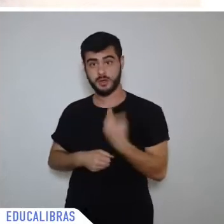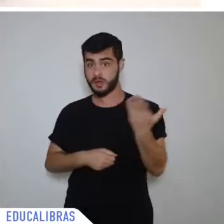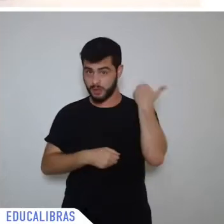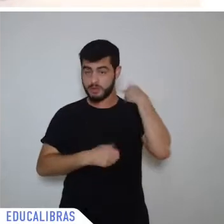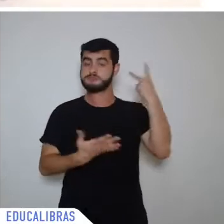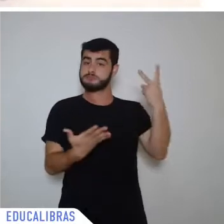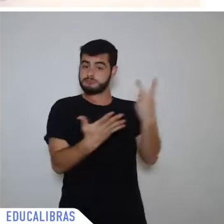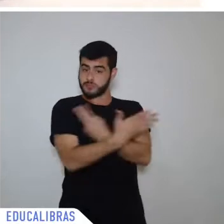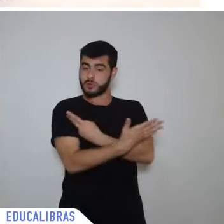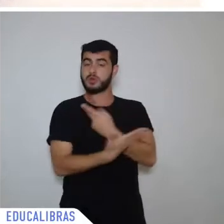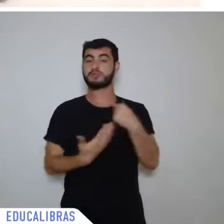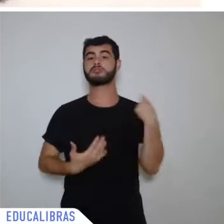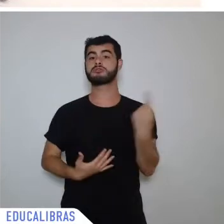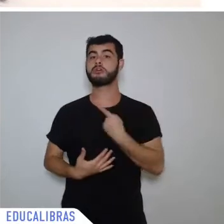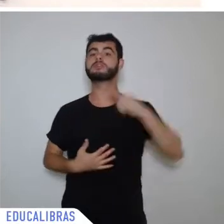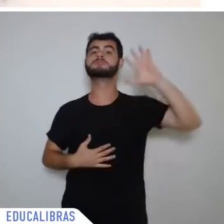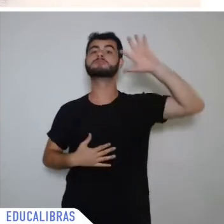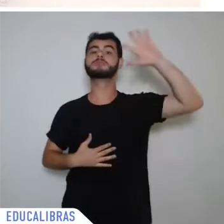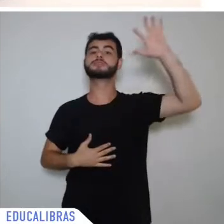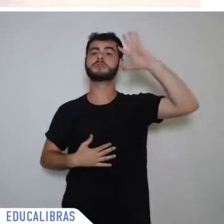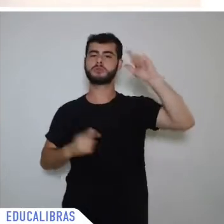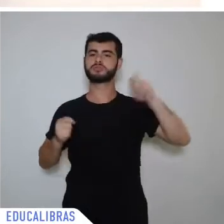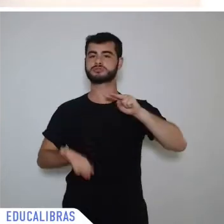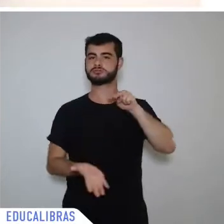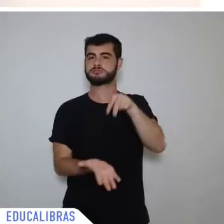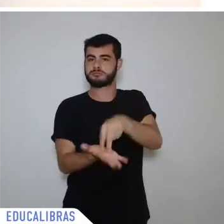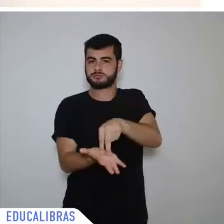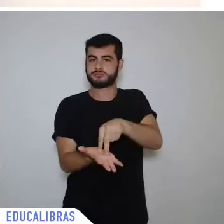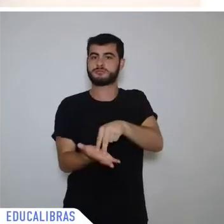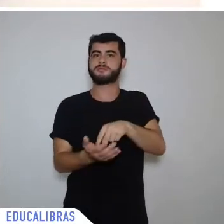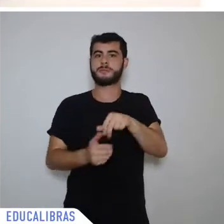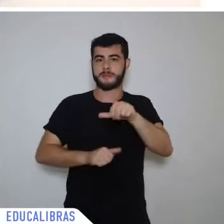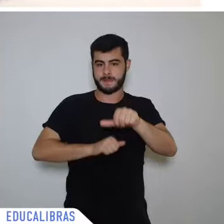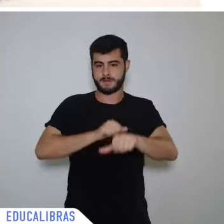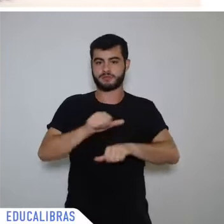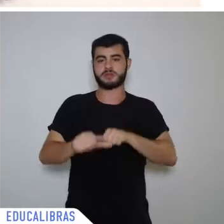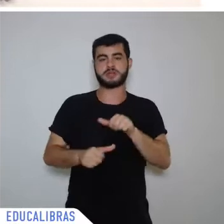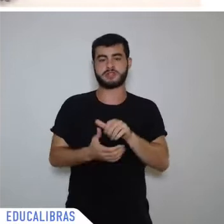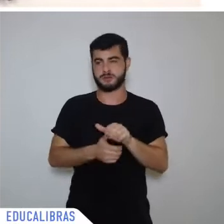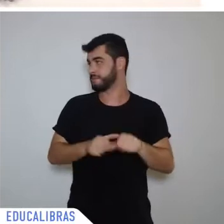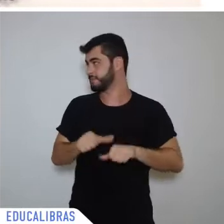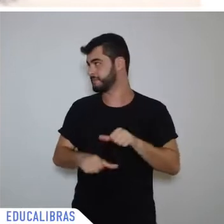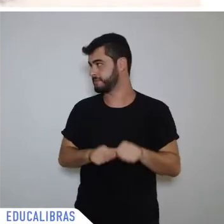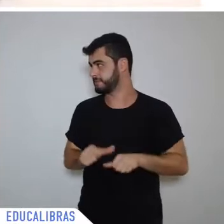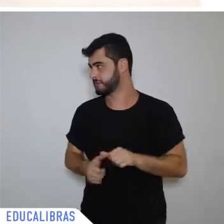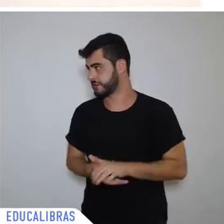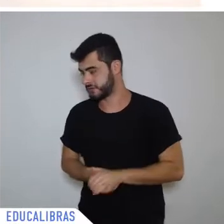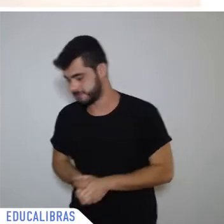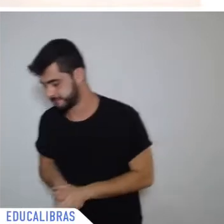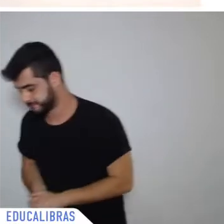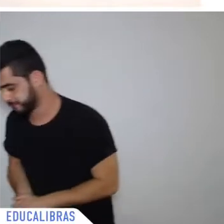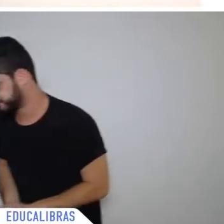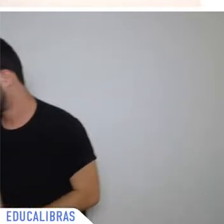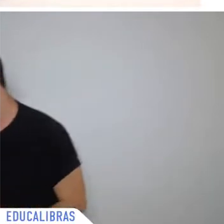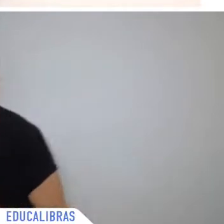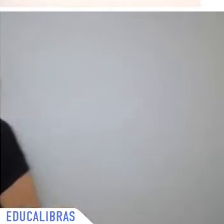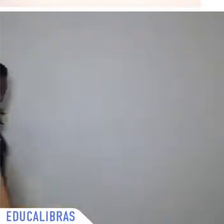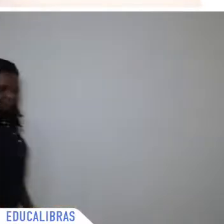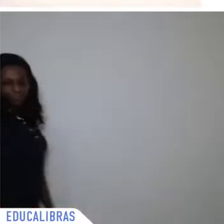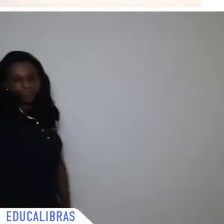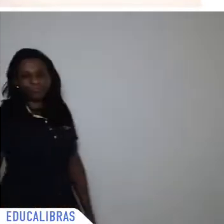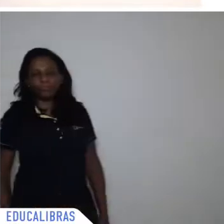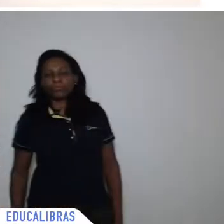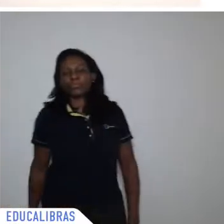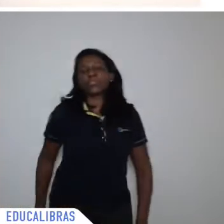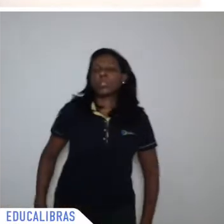killed, especially when we think we can exist. When we think When